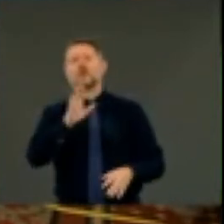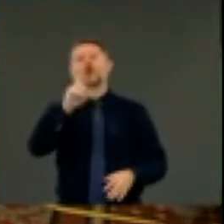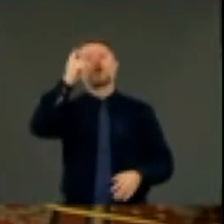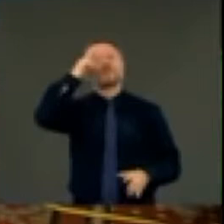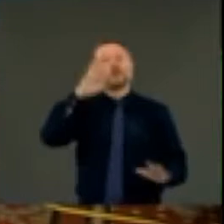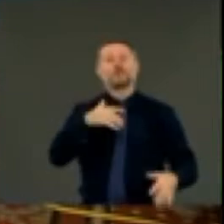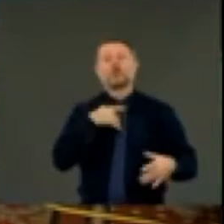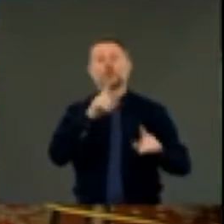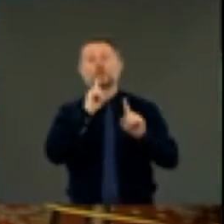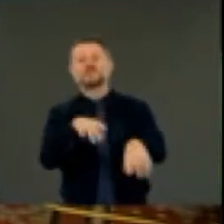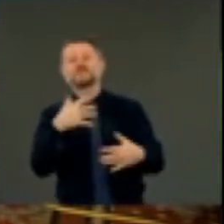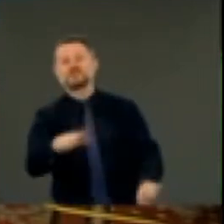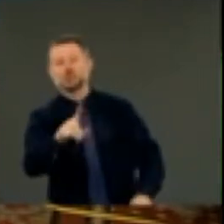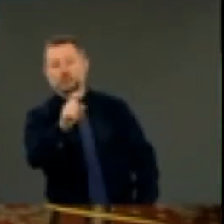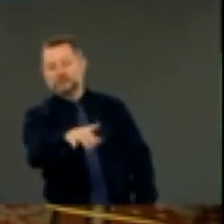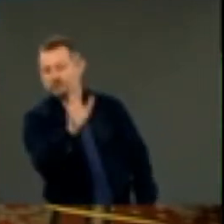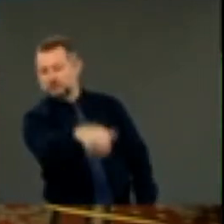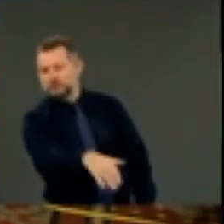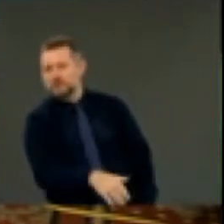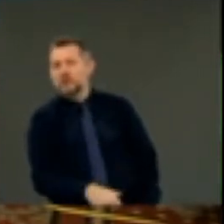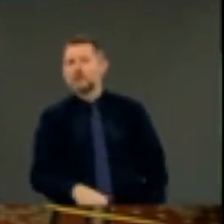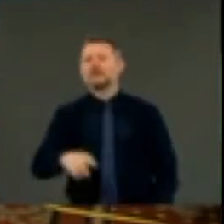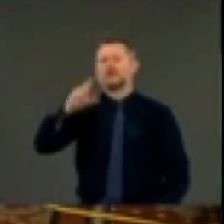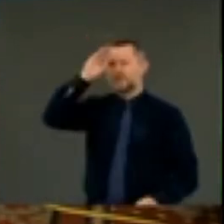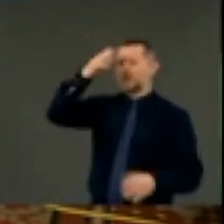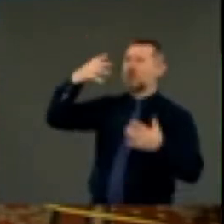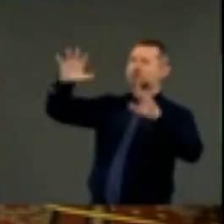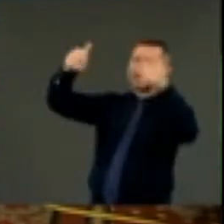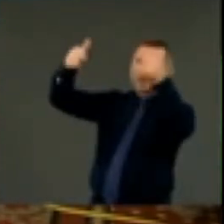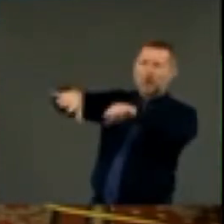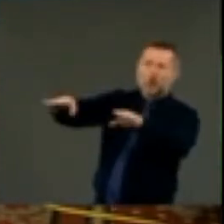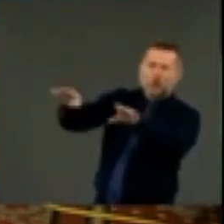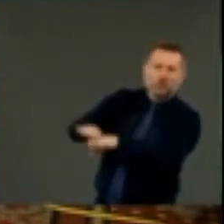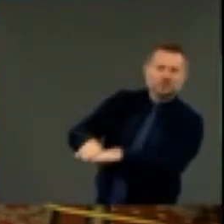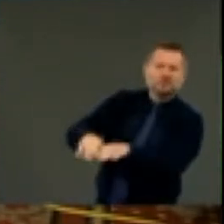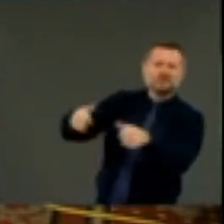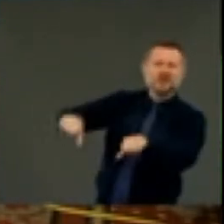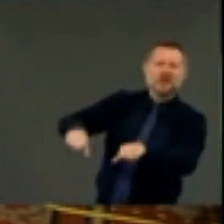didn't. You closed down the state camp sleepaway. We did. What do you want our parents to do?